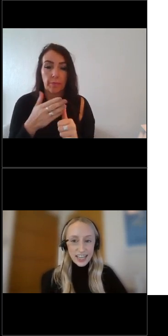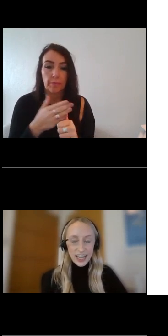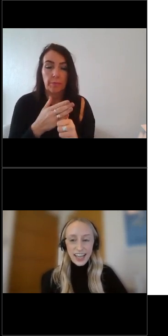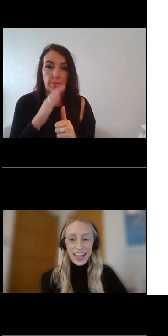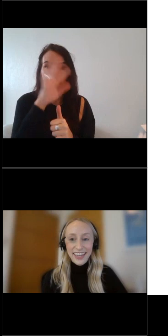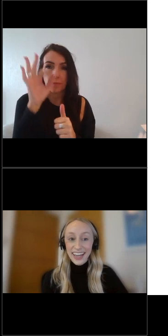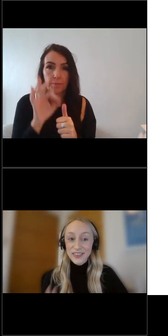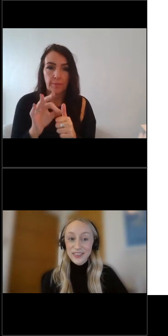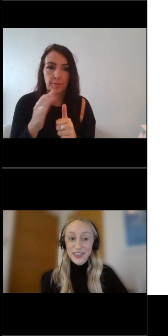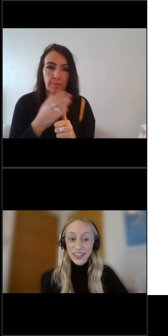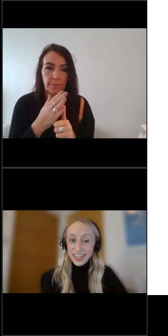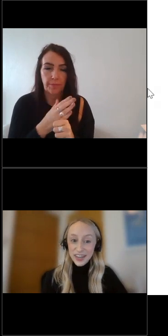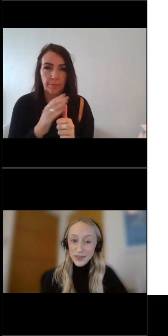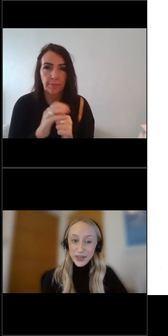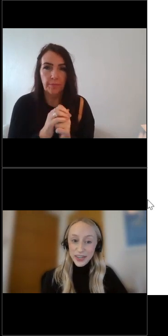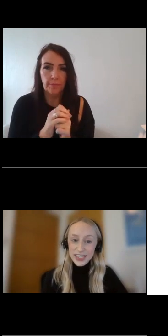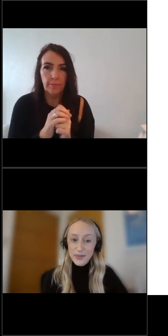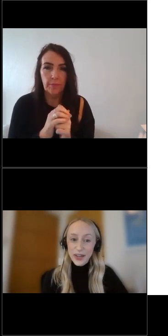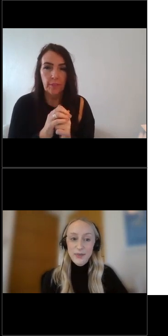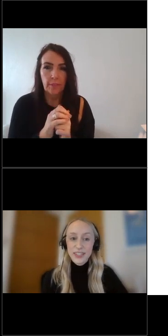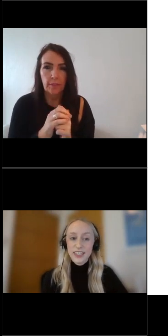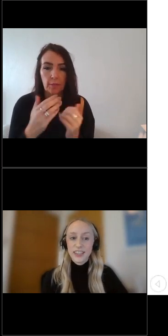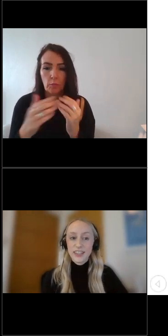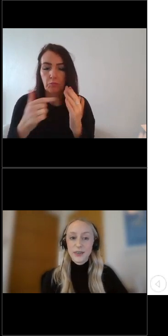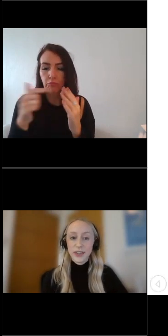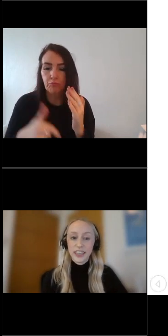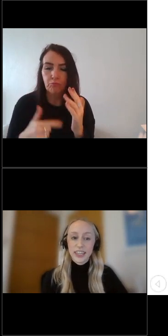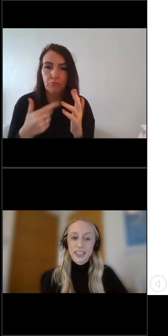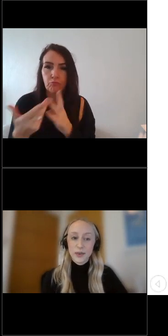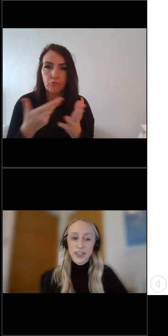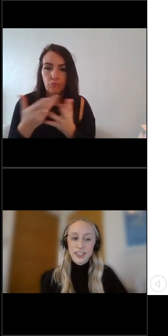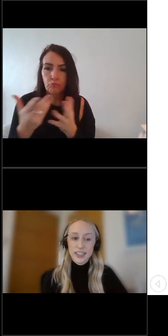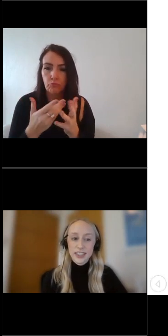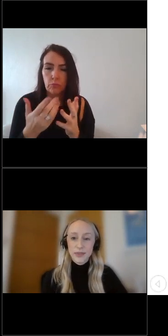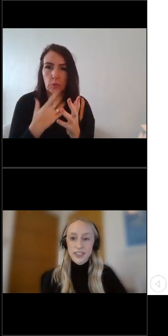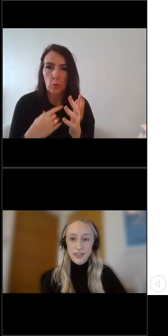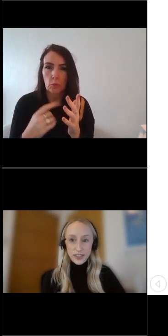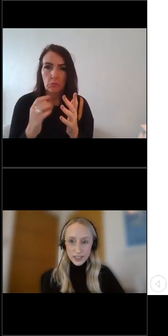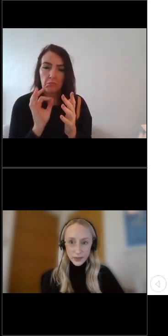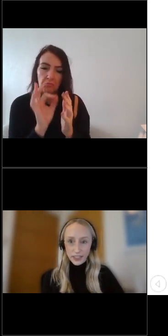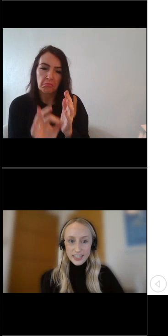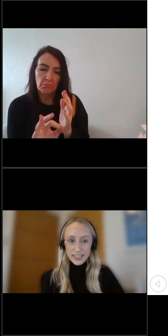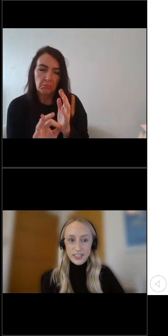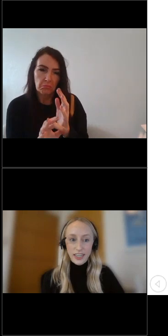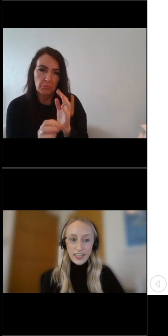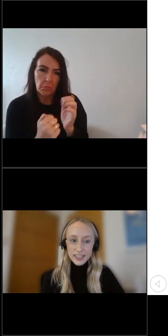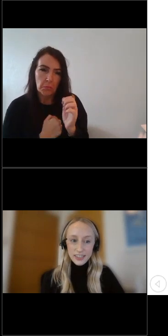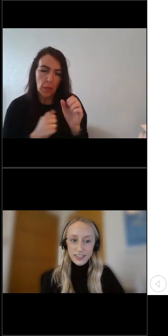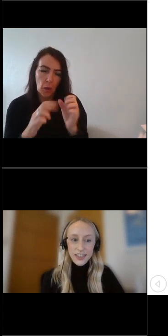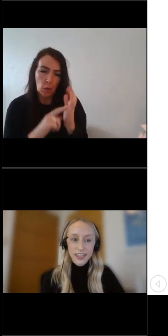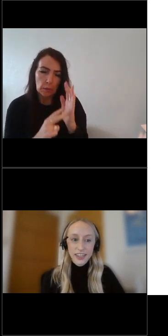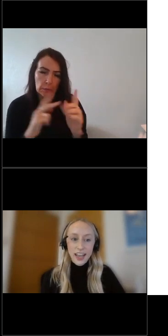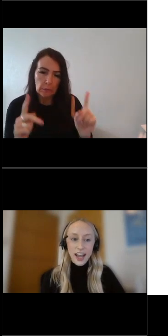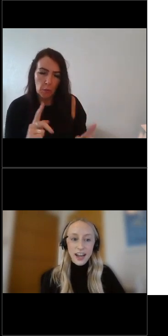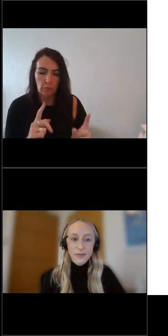these. And again, if you'd like to have a more in-depth conversation or get some questions specific to your organization